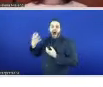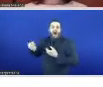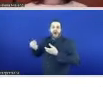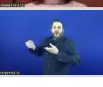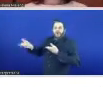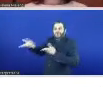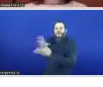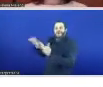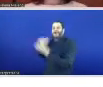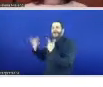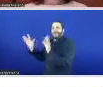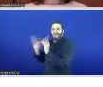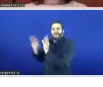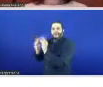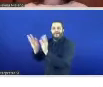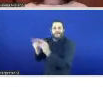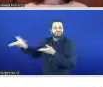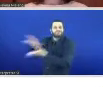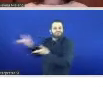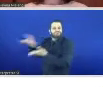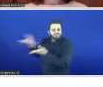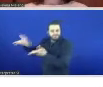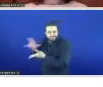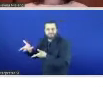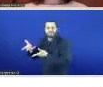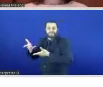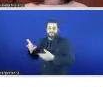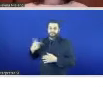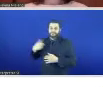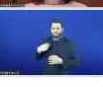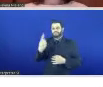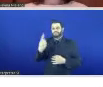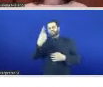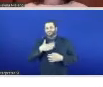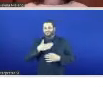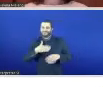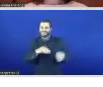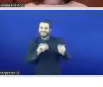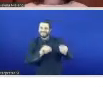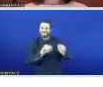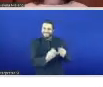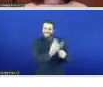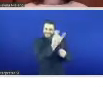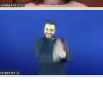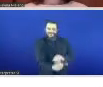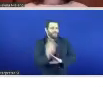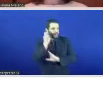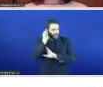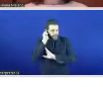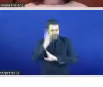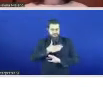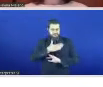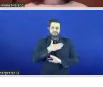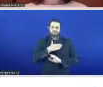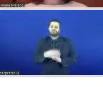it's being out there, they used to call it the shock troops, being out there on the street, getting attention to things that have